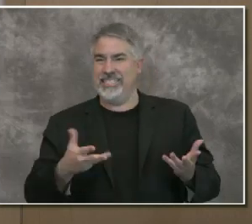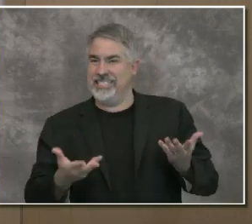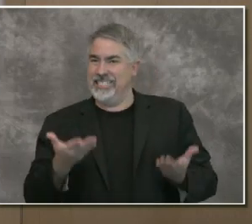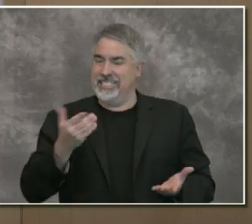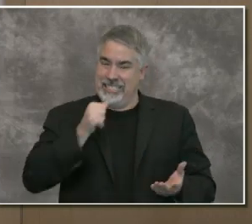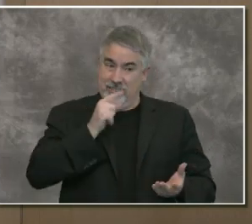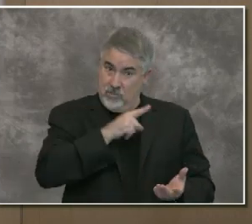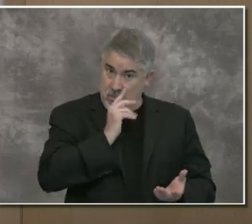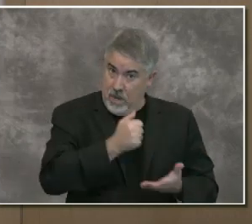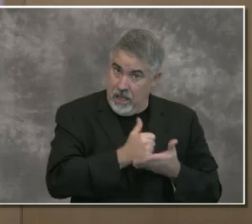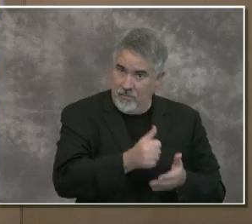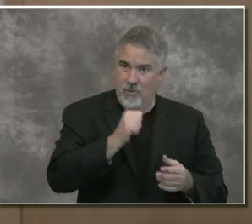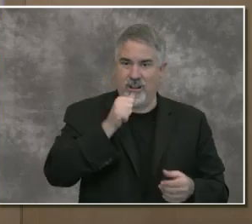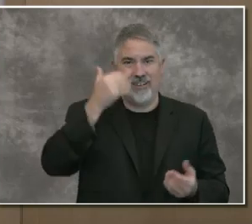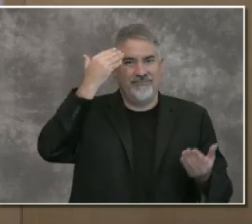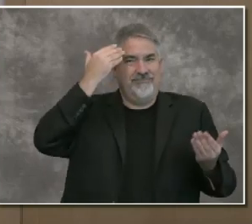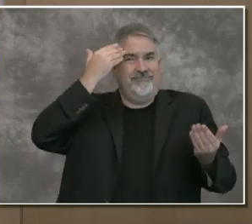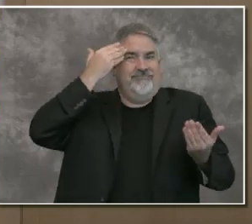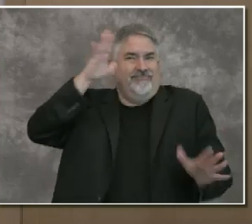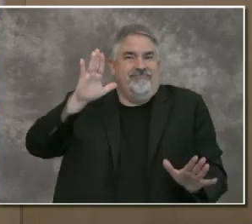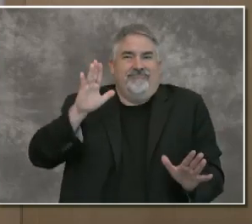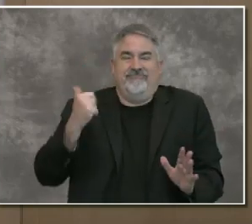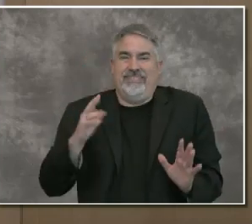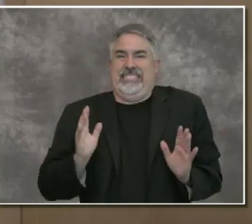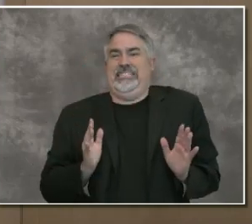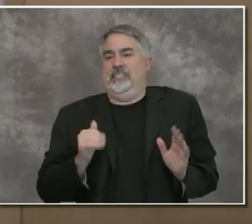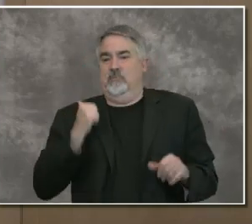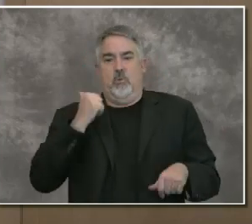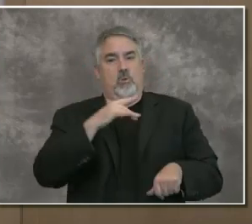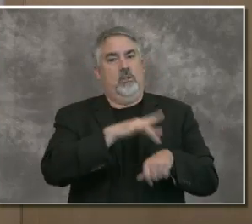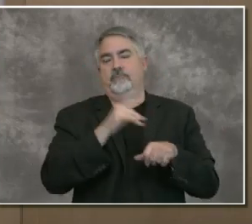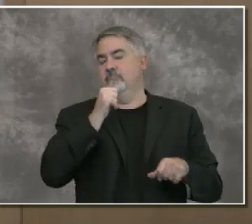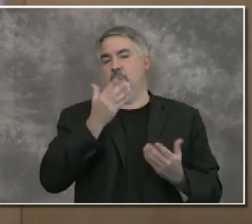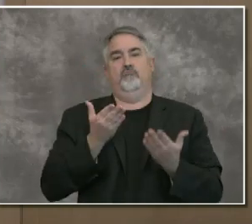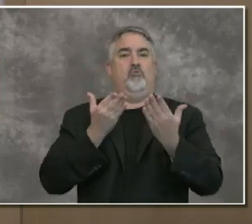COVID-19. So locally, we are not recommending it.